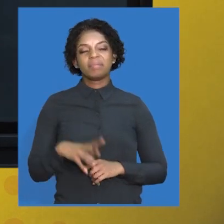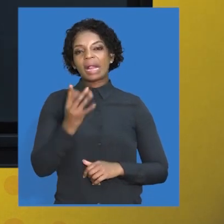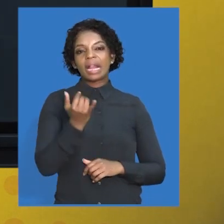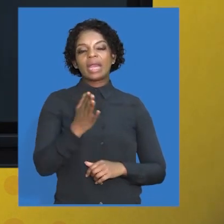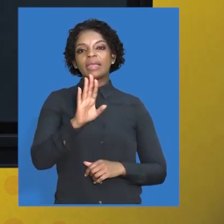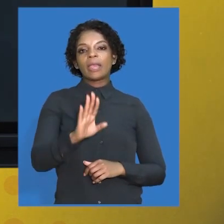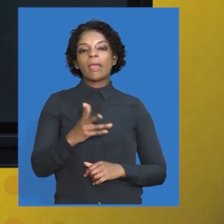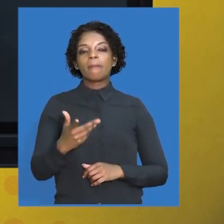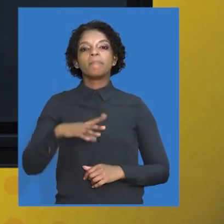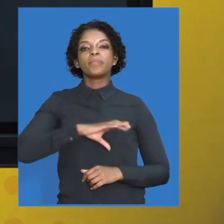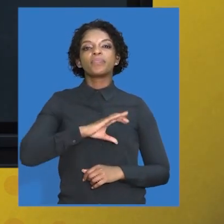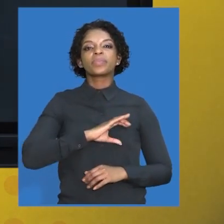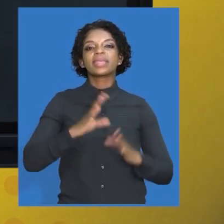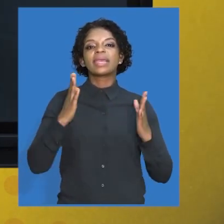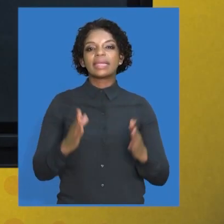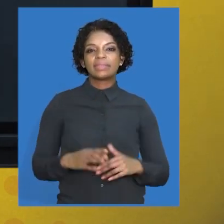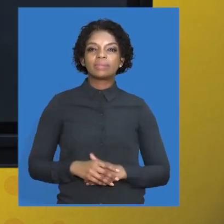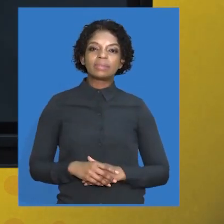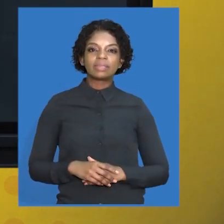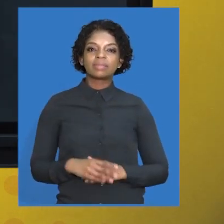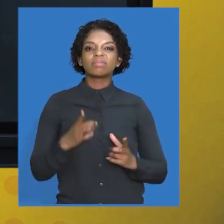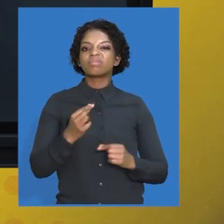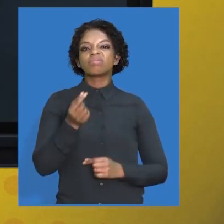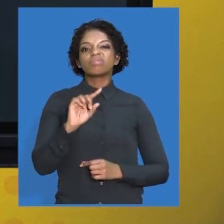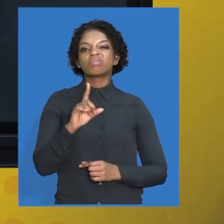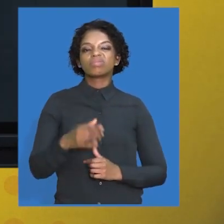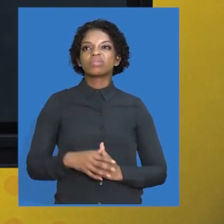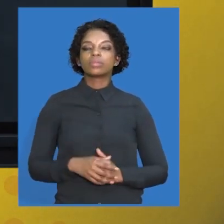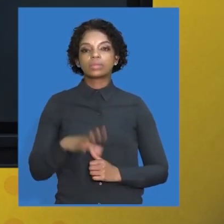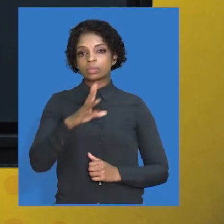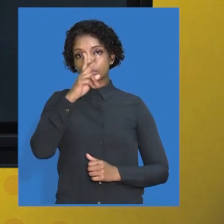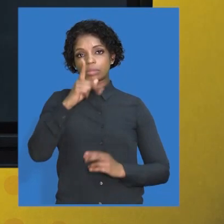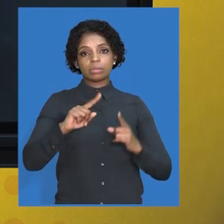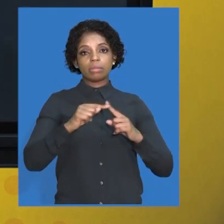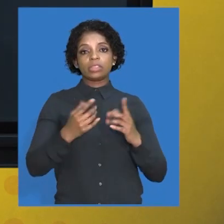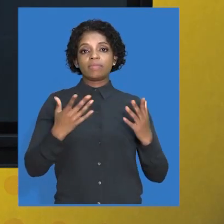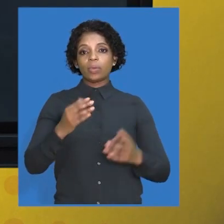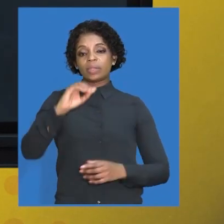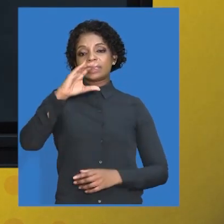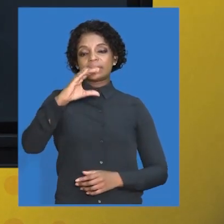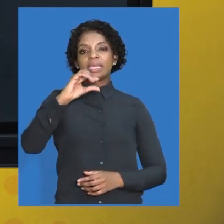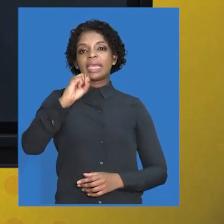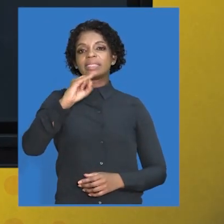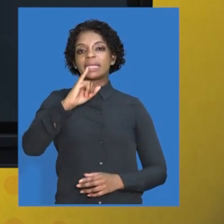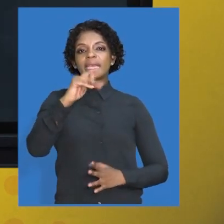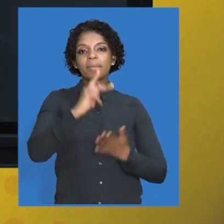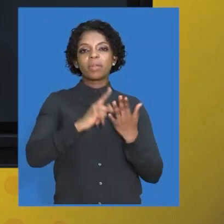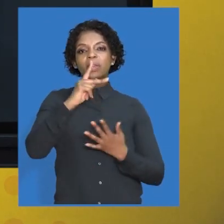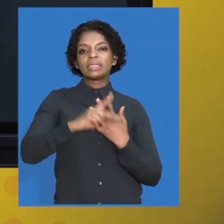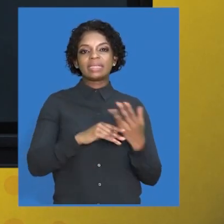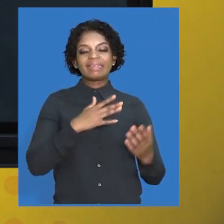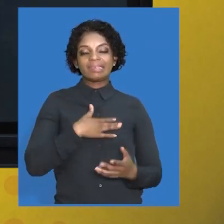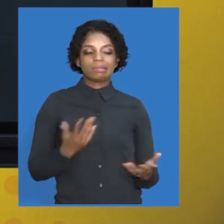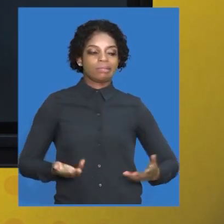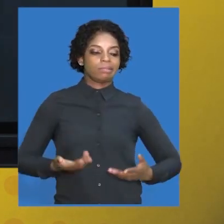customers don't see the point of their CSR project, and they're like, well, I'm not going to go and support these guys because their